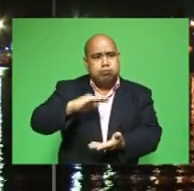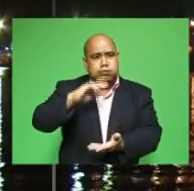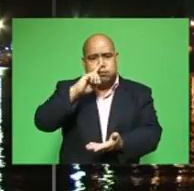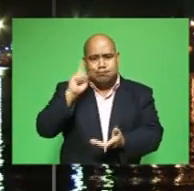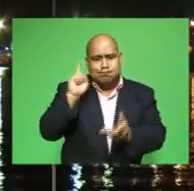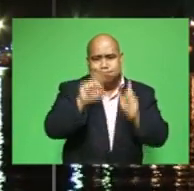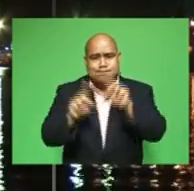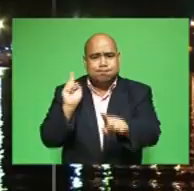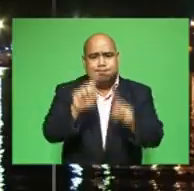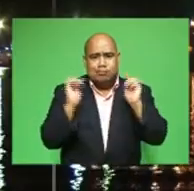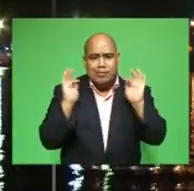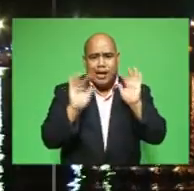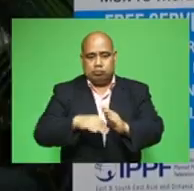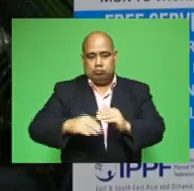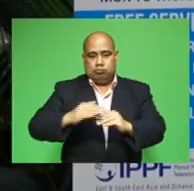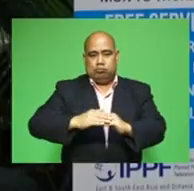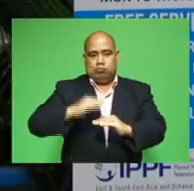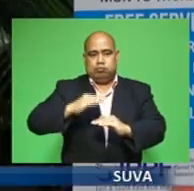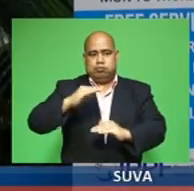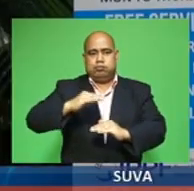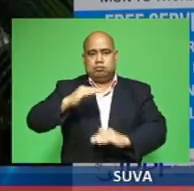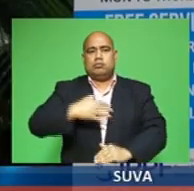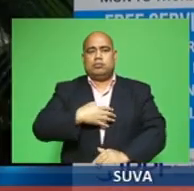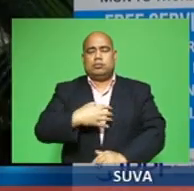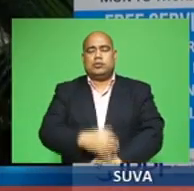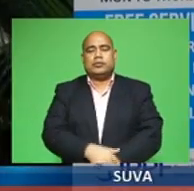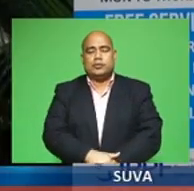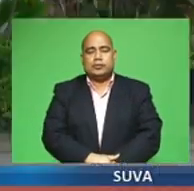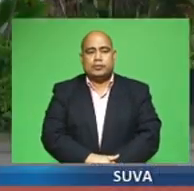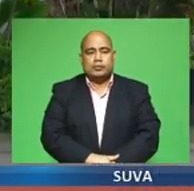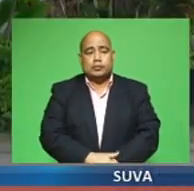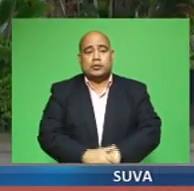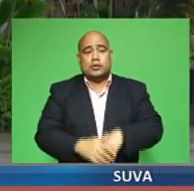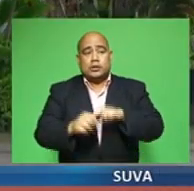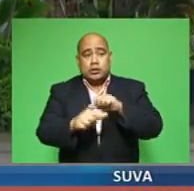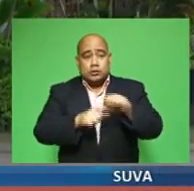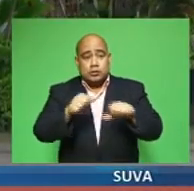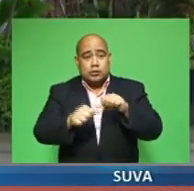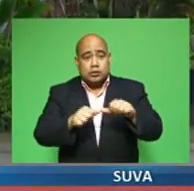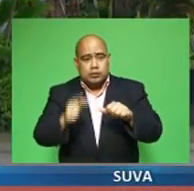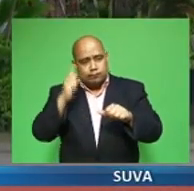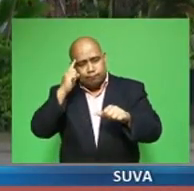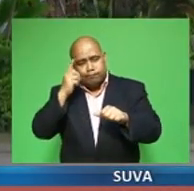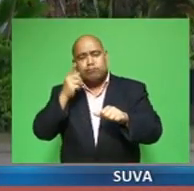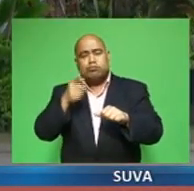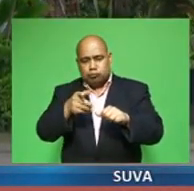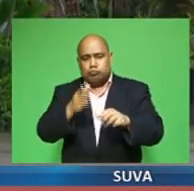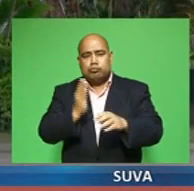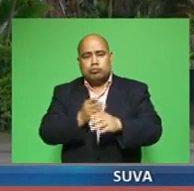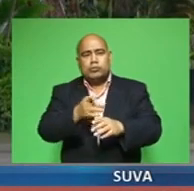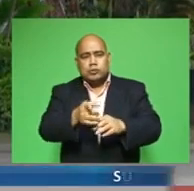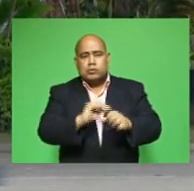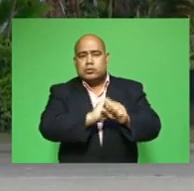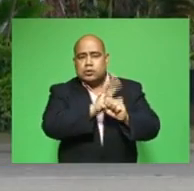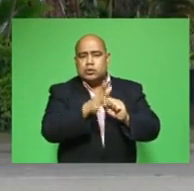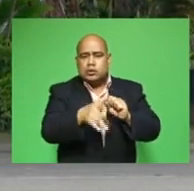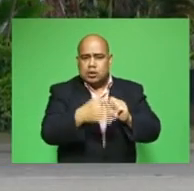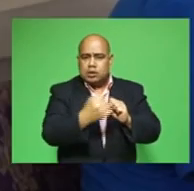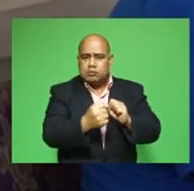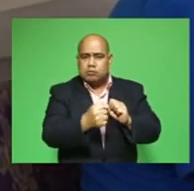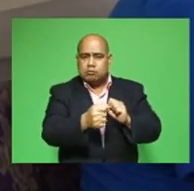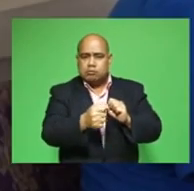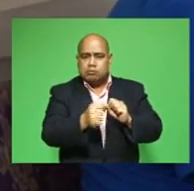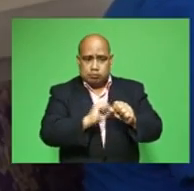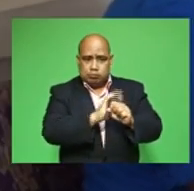Chosaina Nunga with the details. The association believes COVID-19 has left some positive imprints in that some